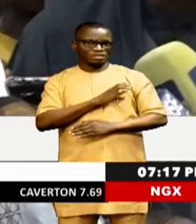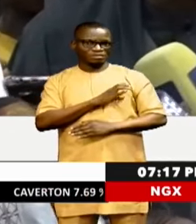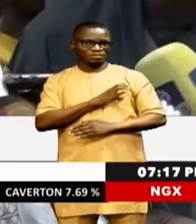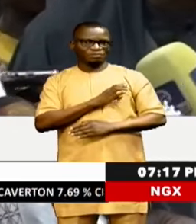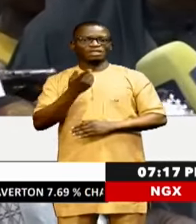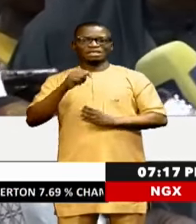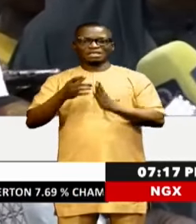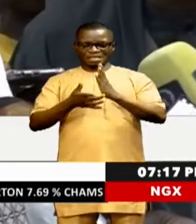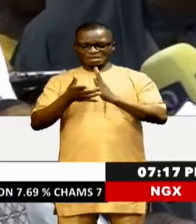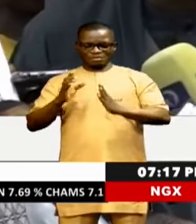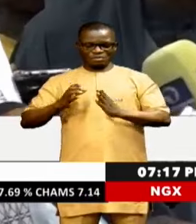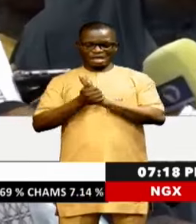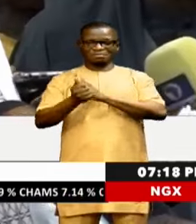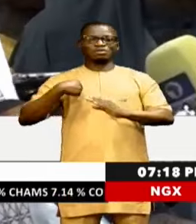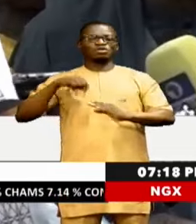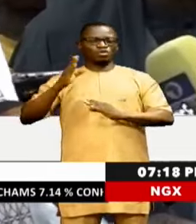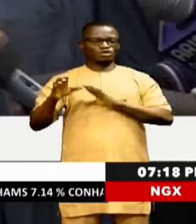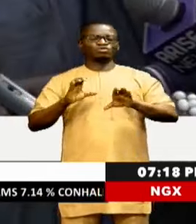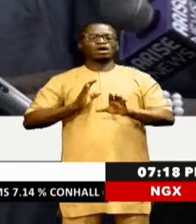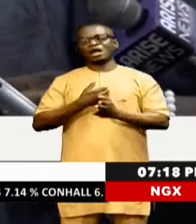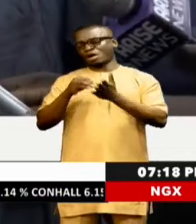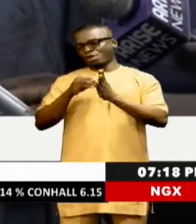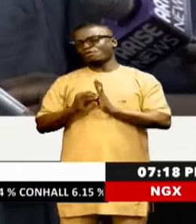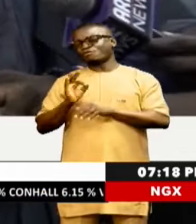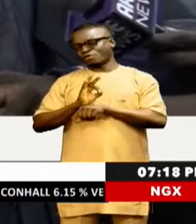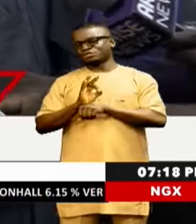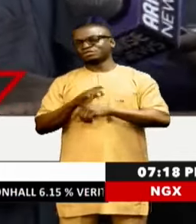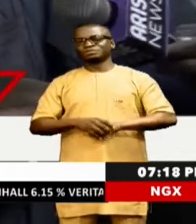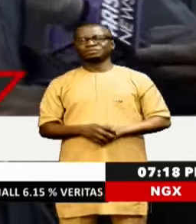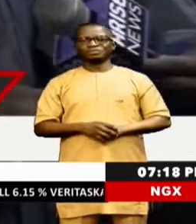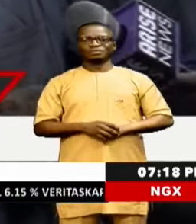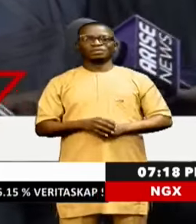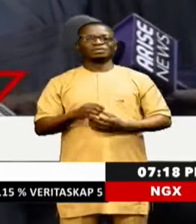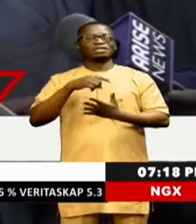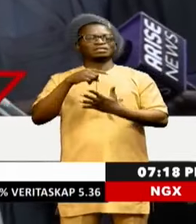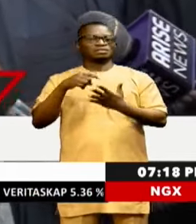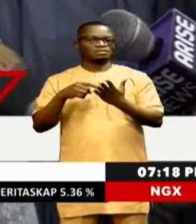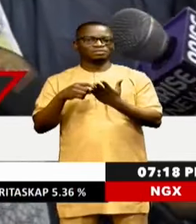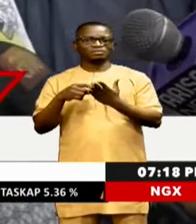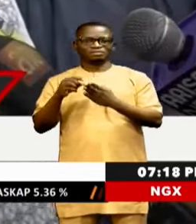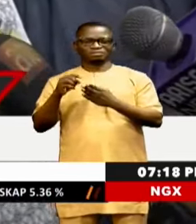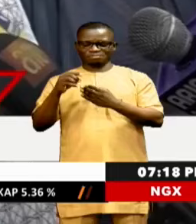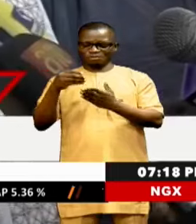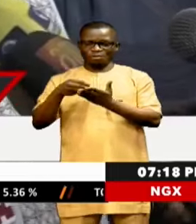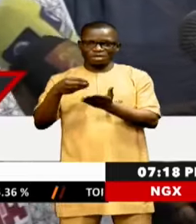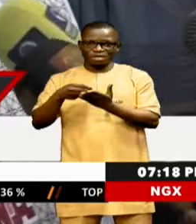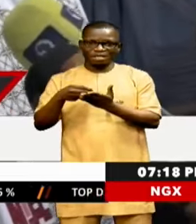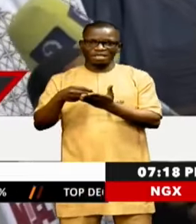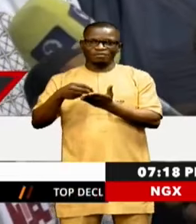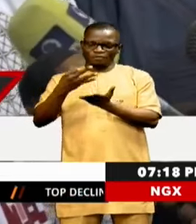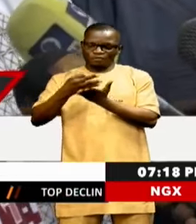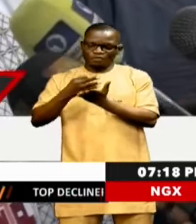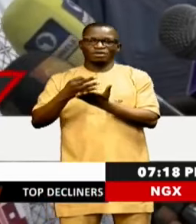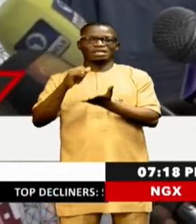technical experts, we're going to do our needful. New top infrastructure fund, which have